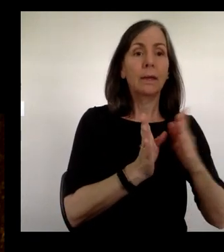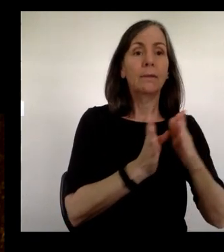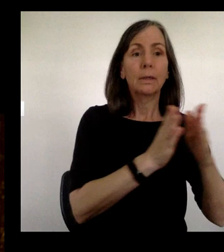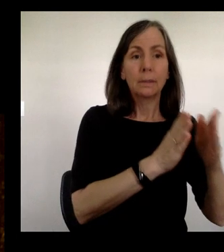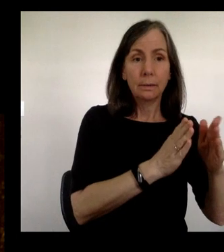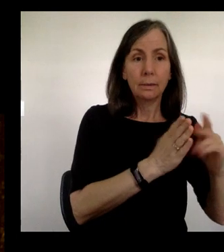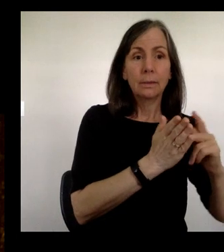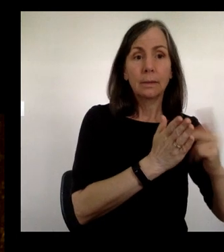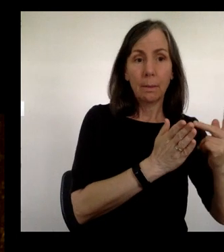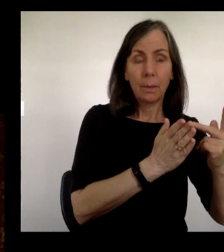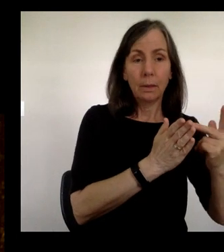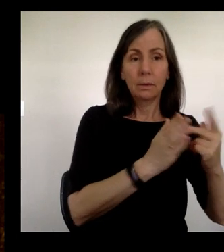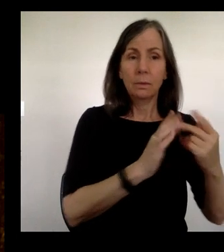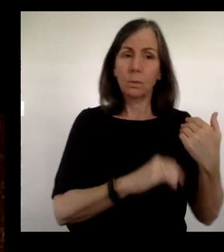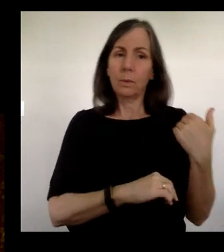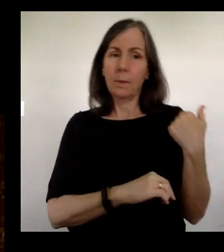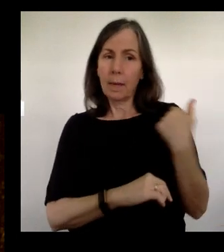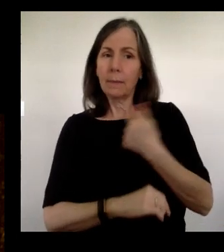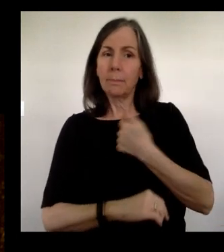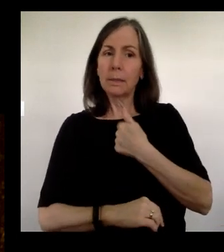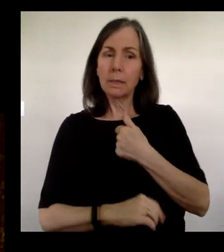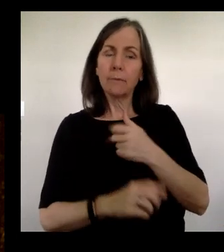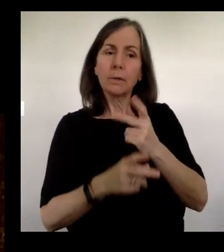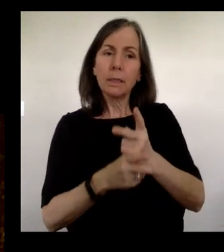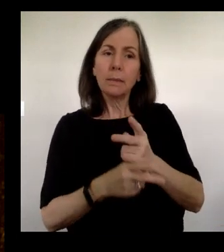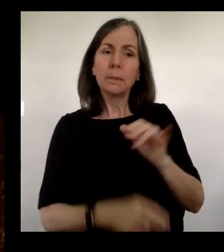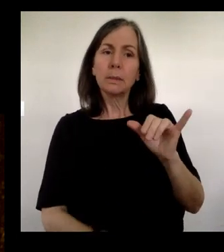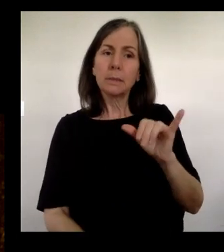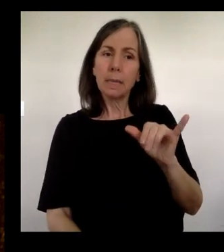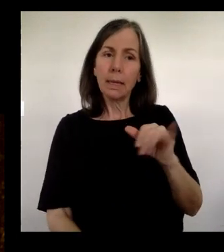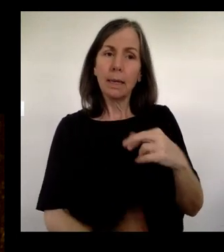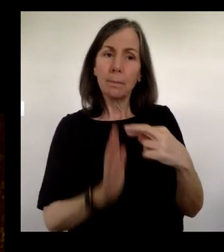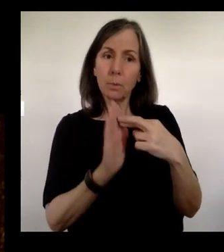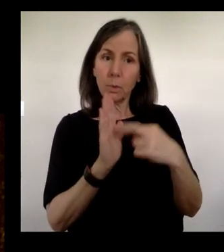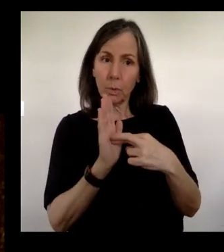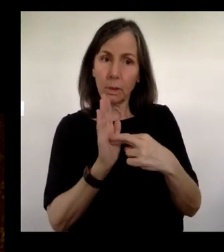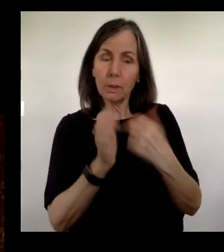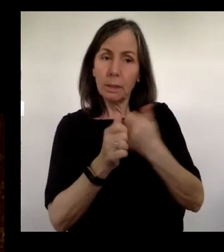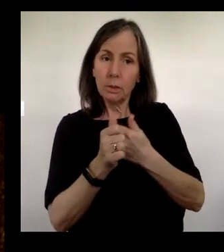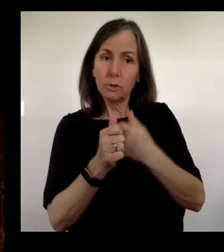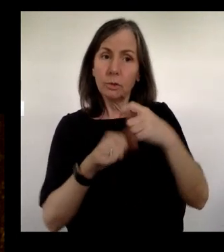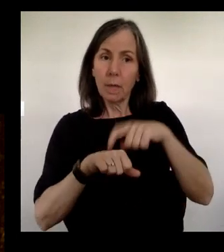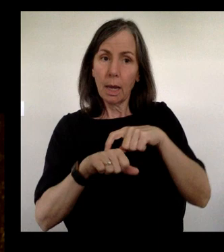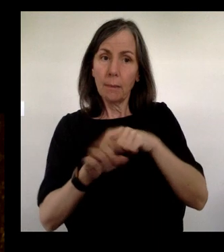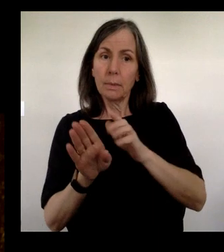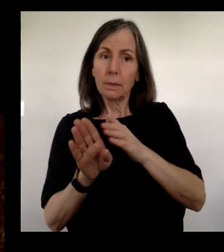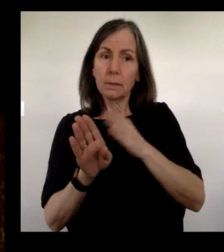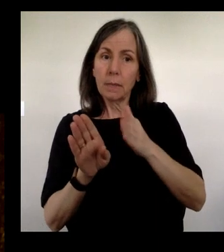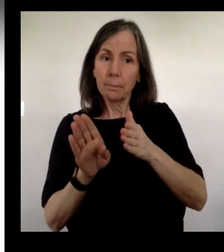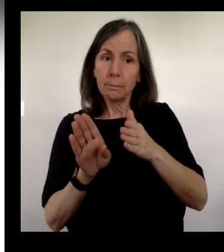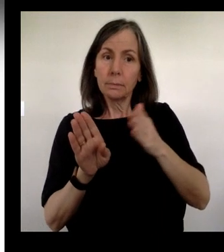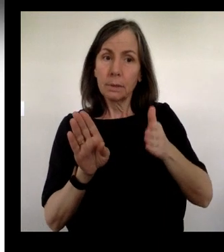to keep that same pattern or that same rule as I move on to the next step.